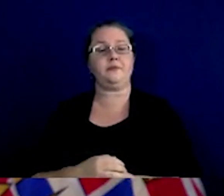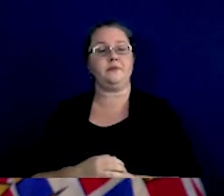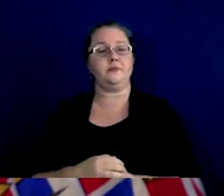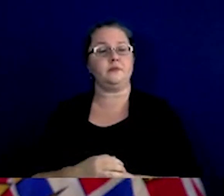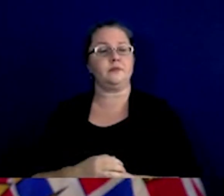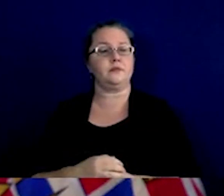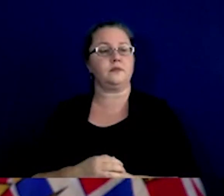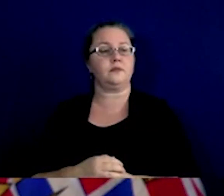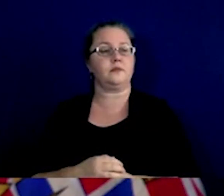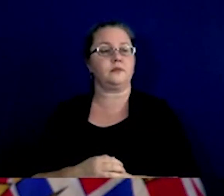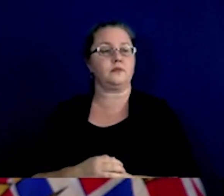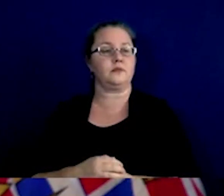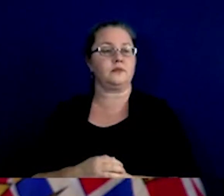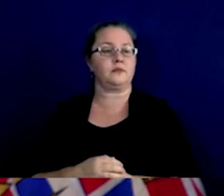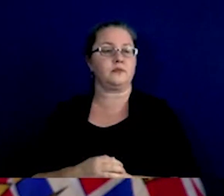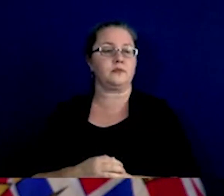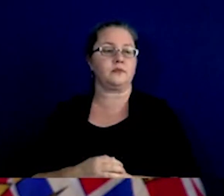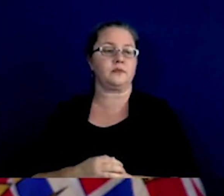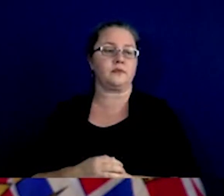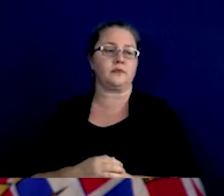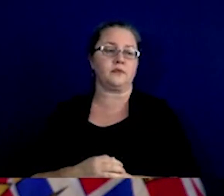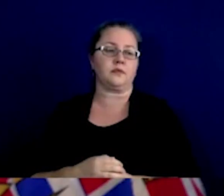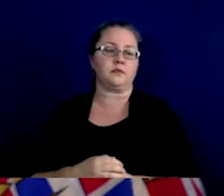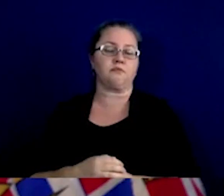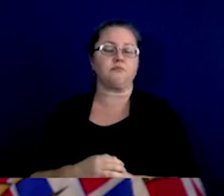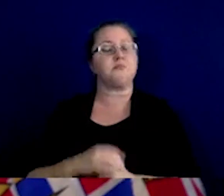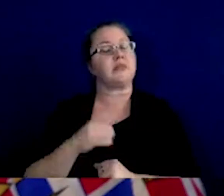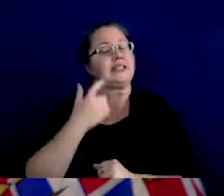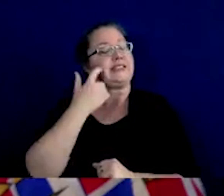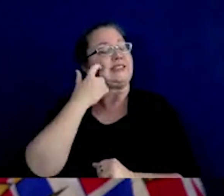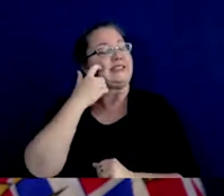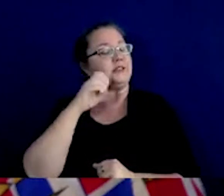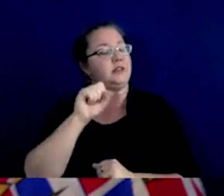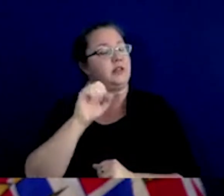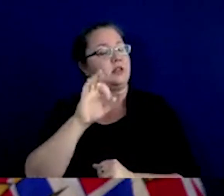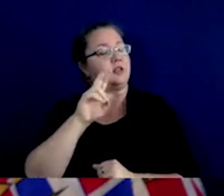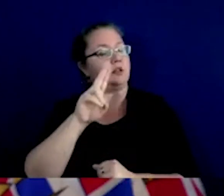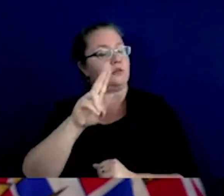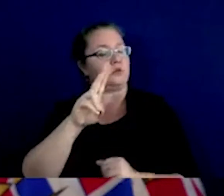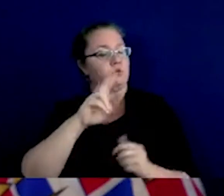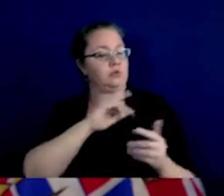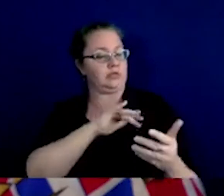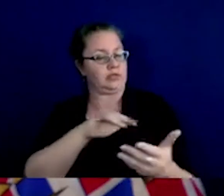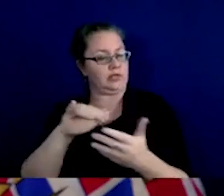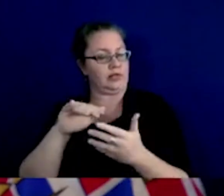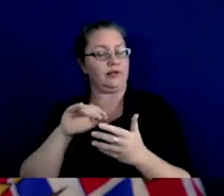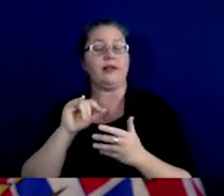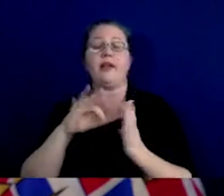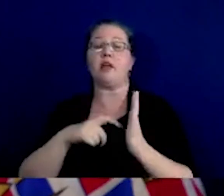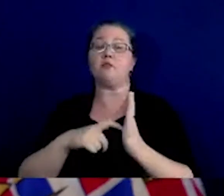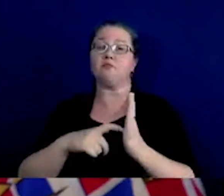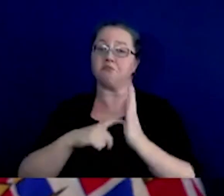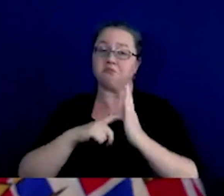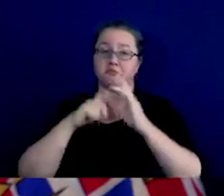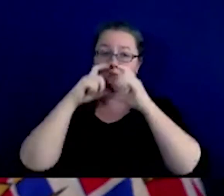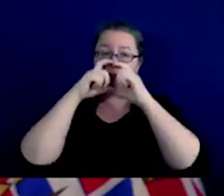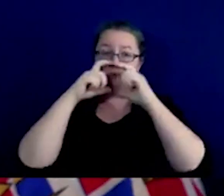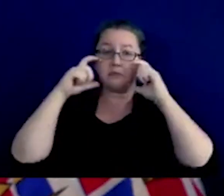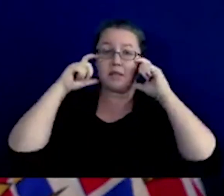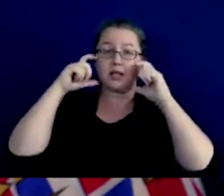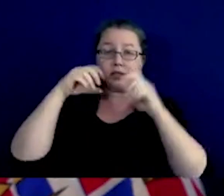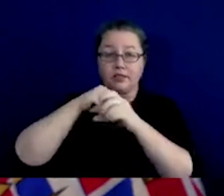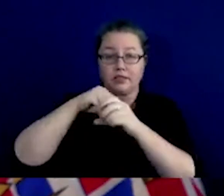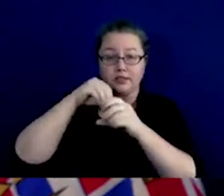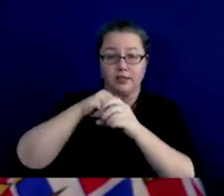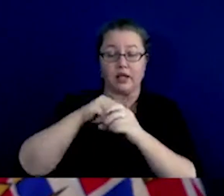mandating indoor masks? No, we aren't looking at mandating them, but we have put out the conditions where we think